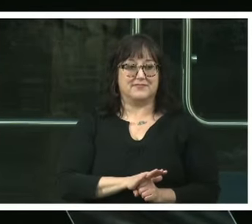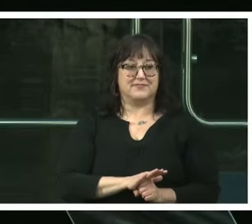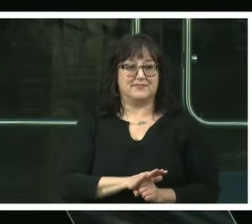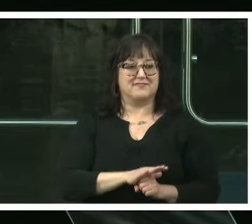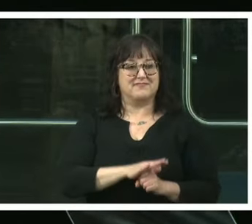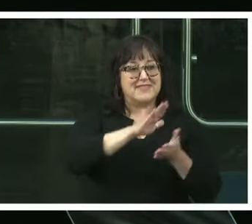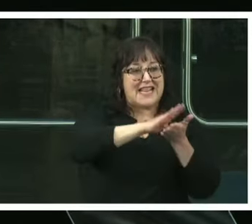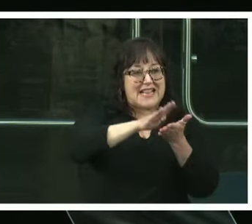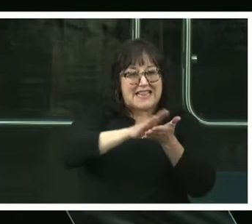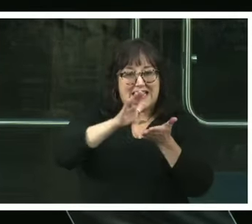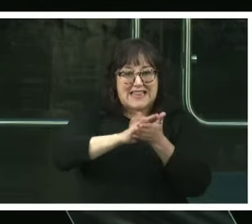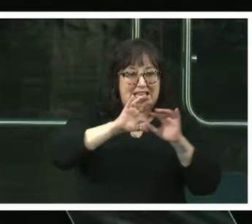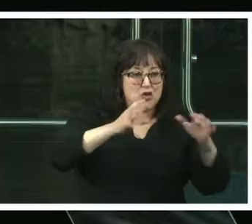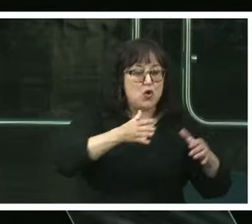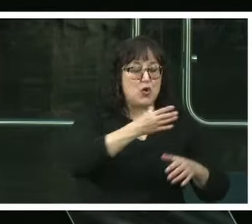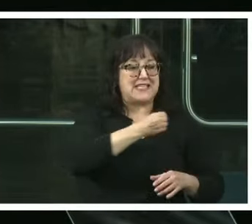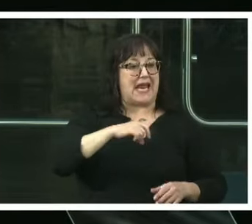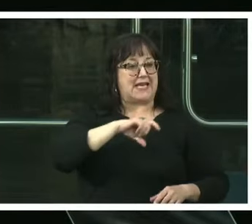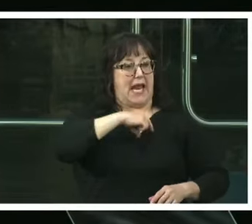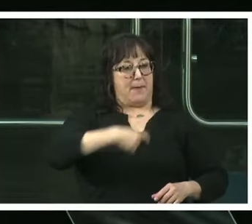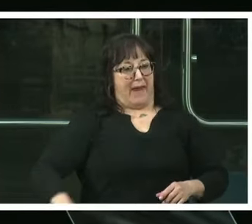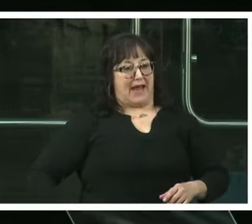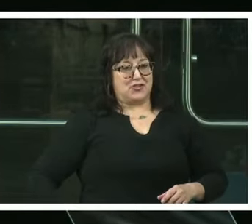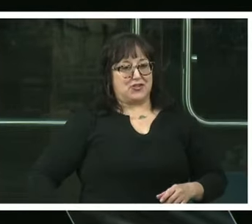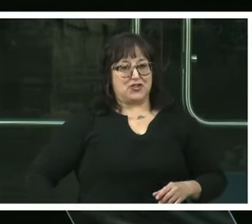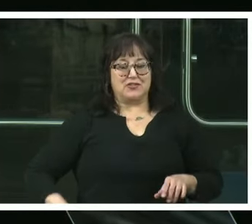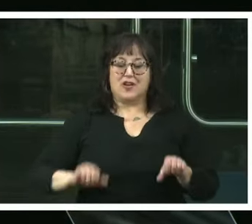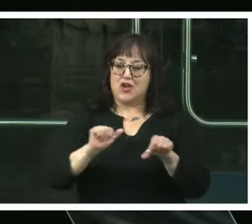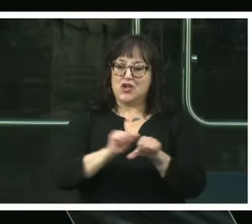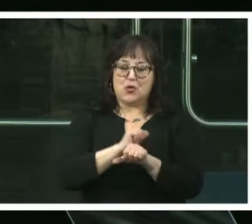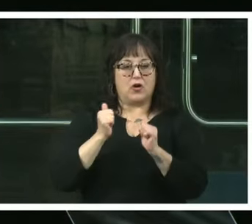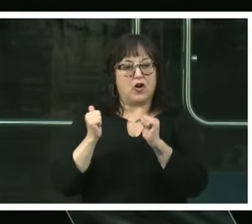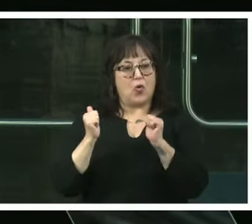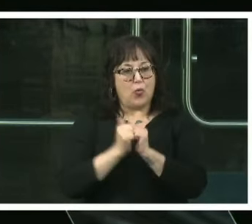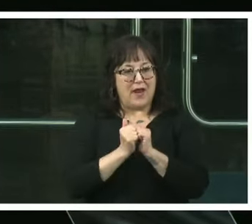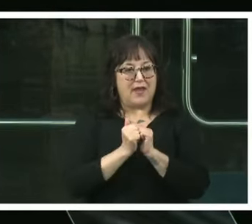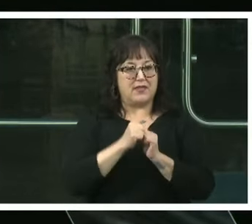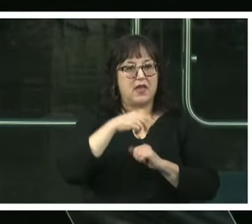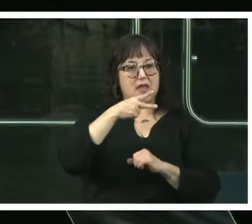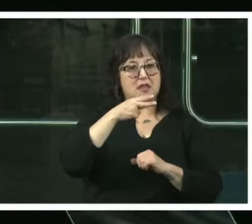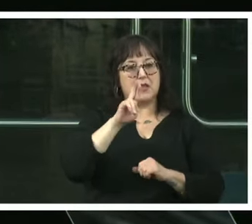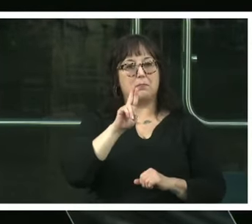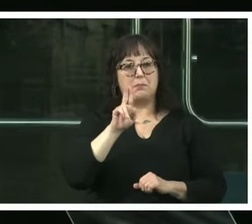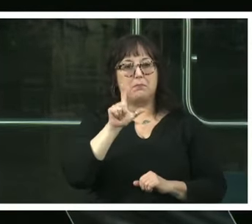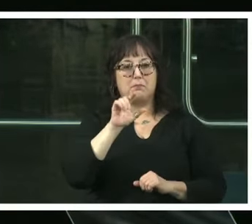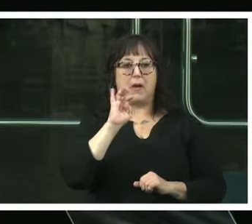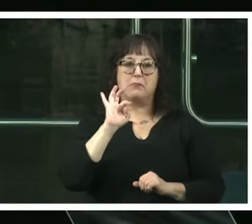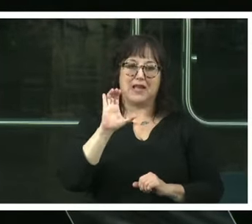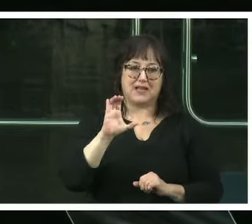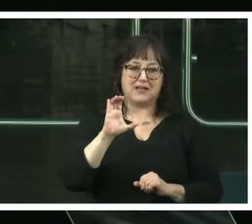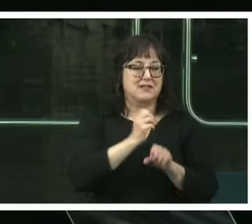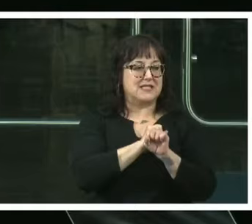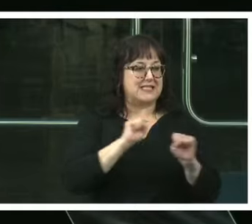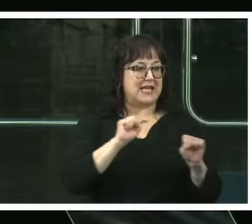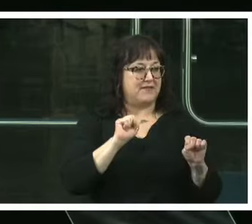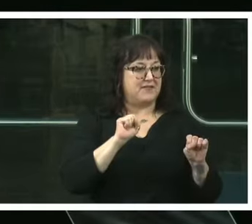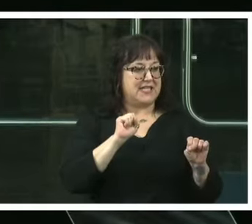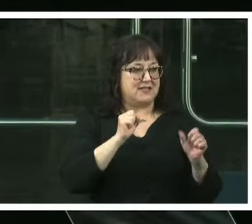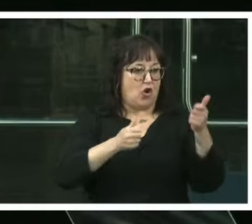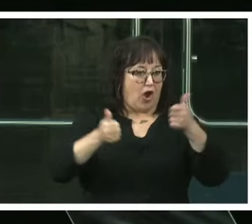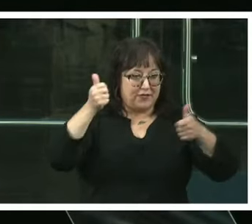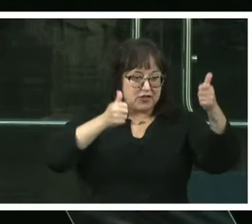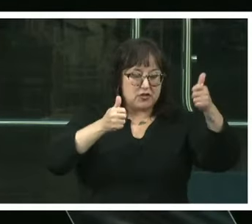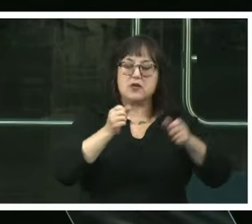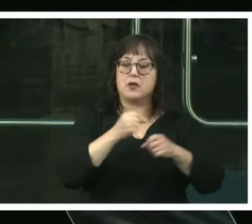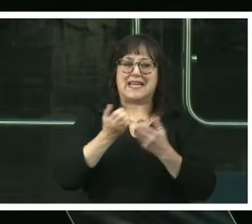we will dedicate cleaning crews and ambassadors to work alongside our public safety officers. We will make it easier